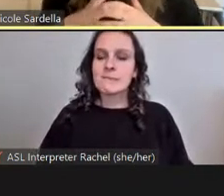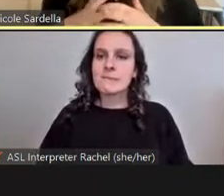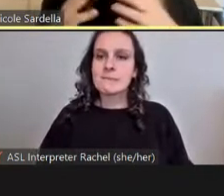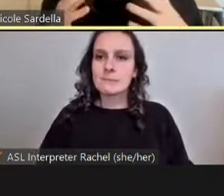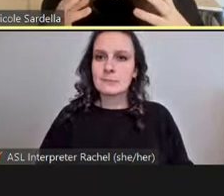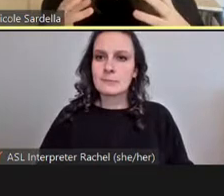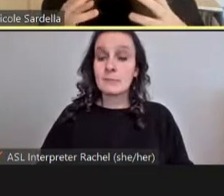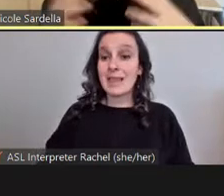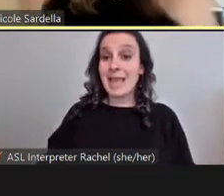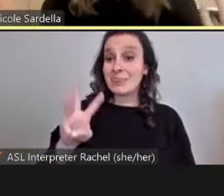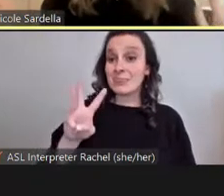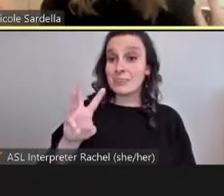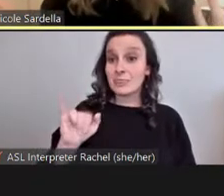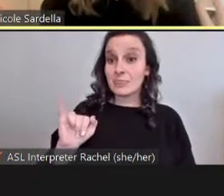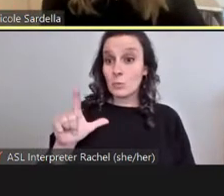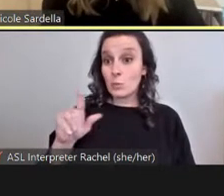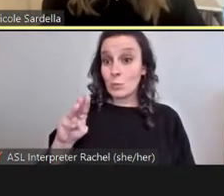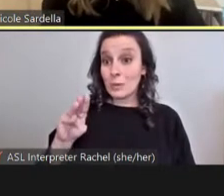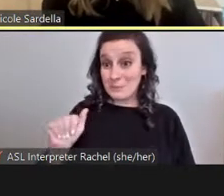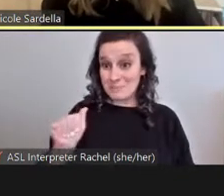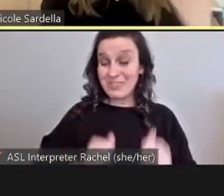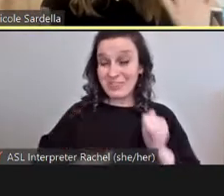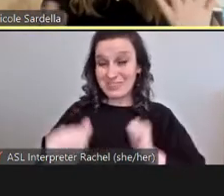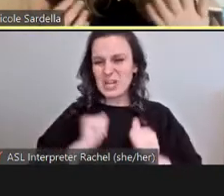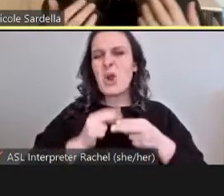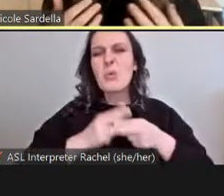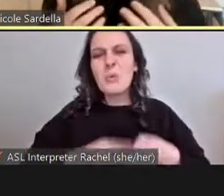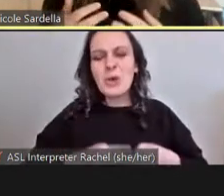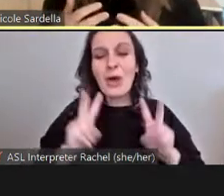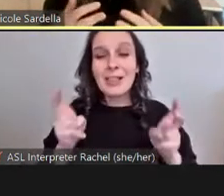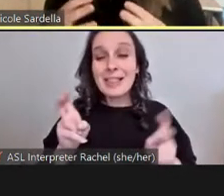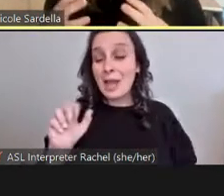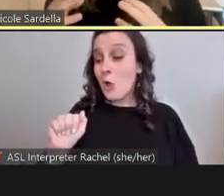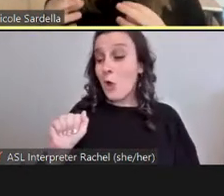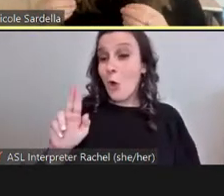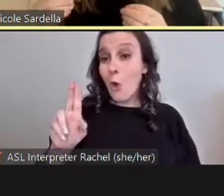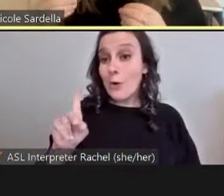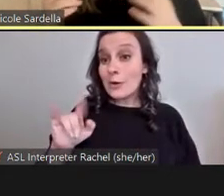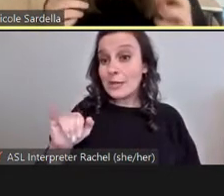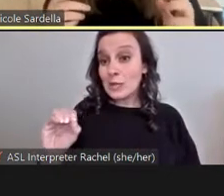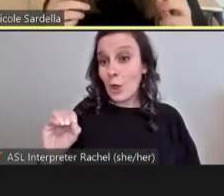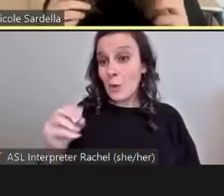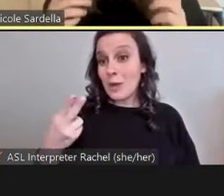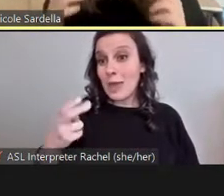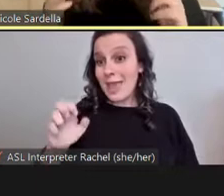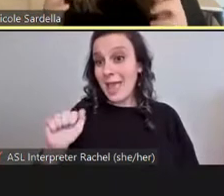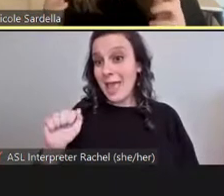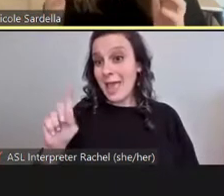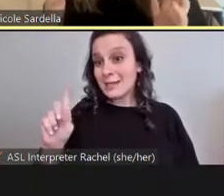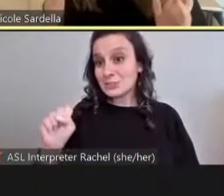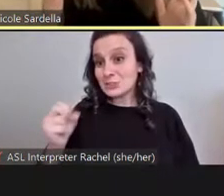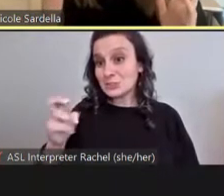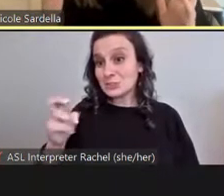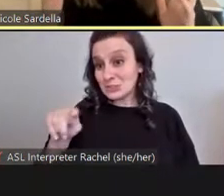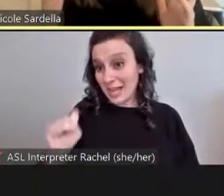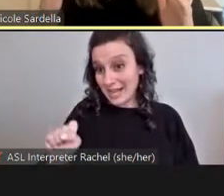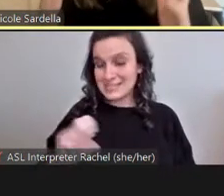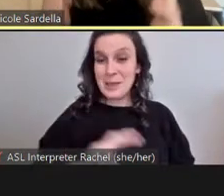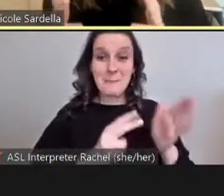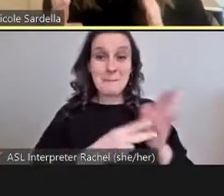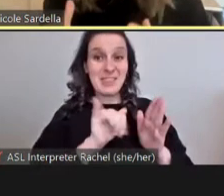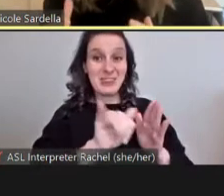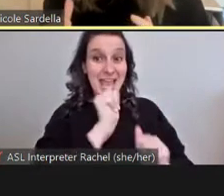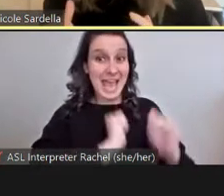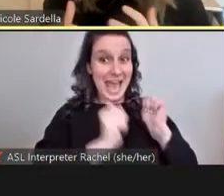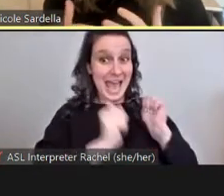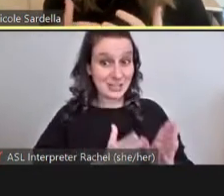at the Wilma, we're calling them audio headshots, where the actors actually, in